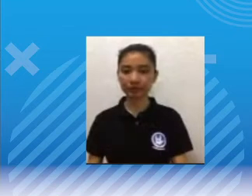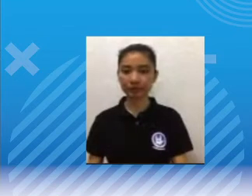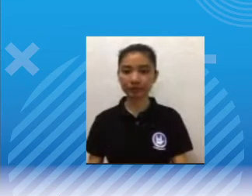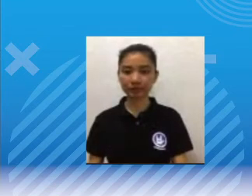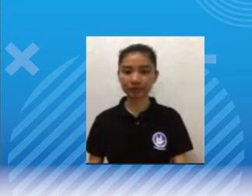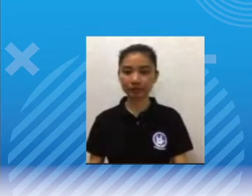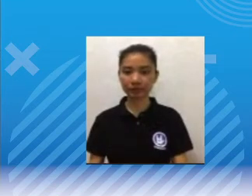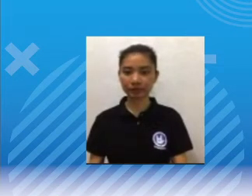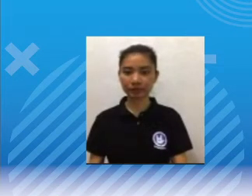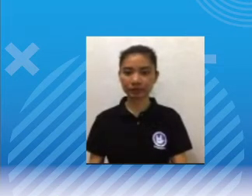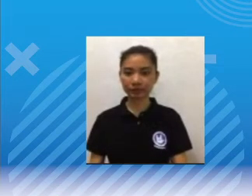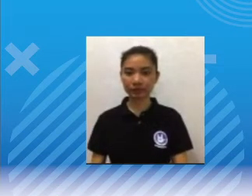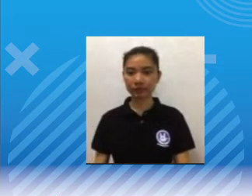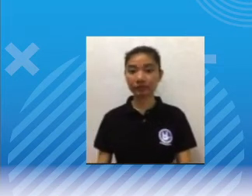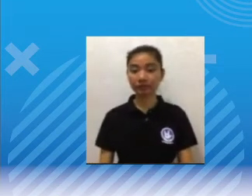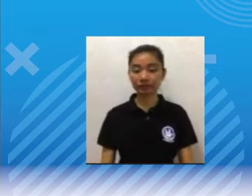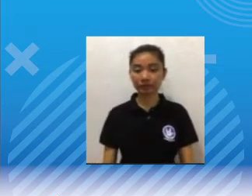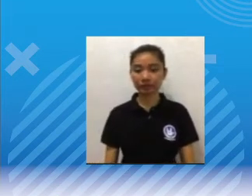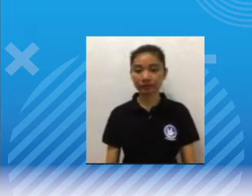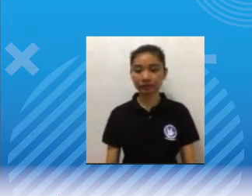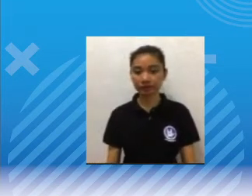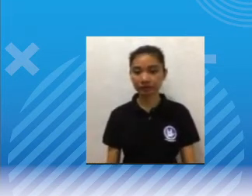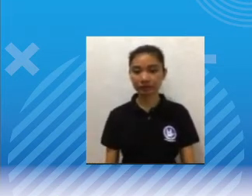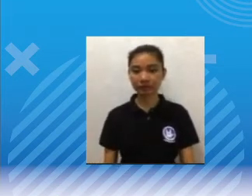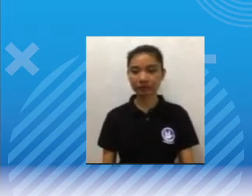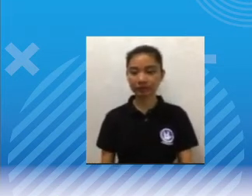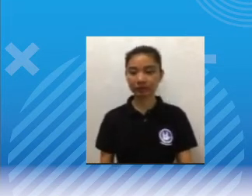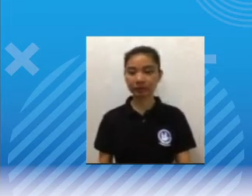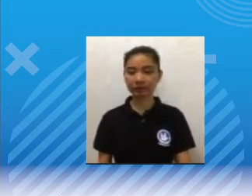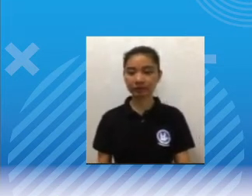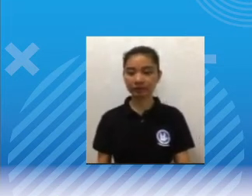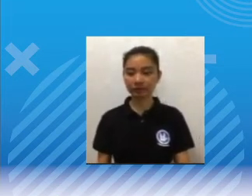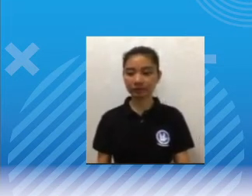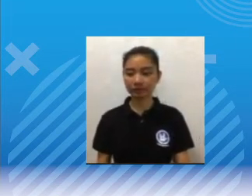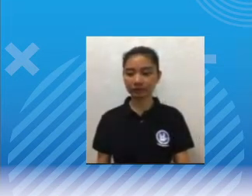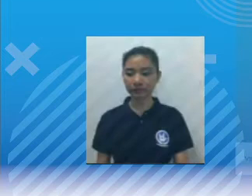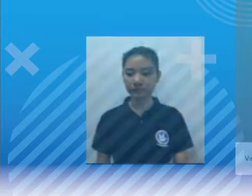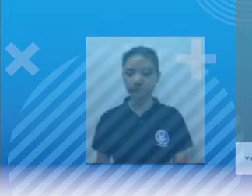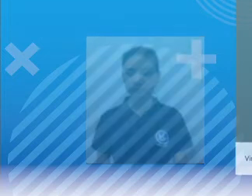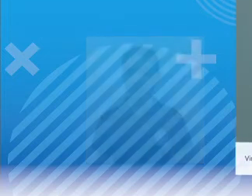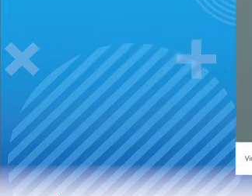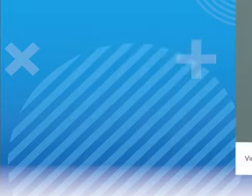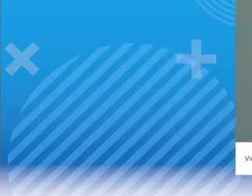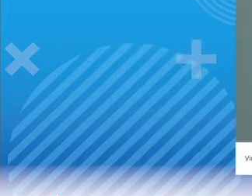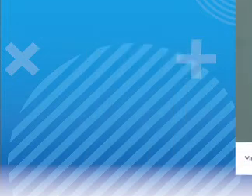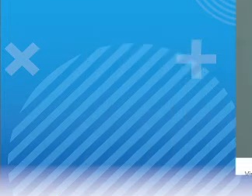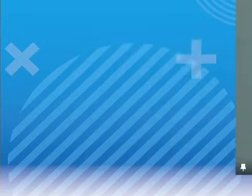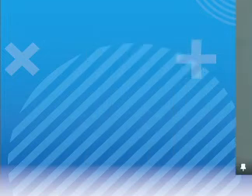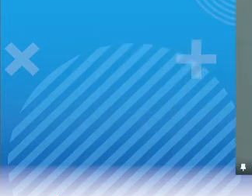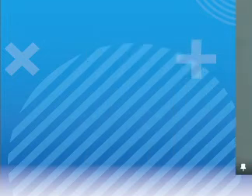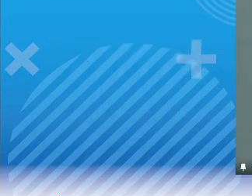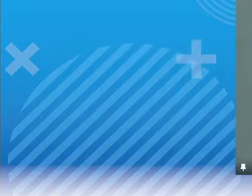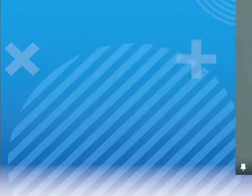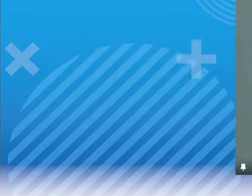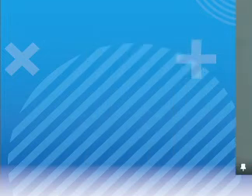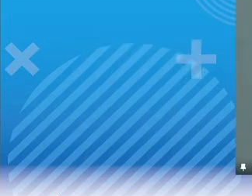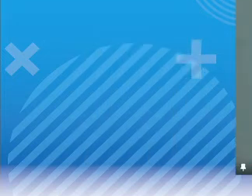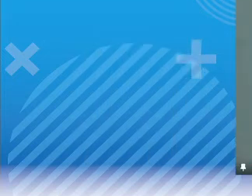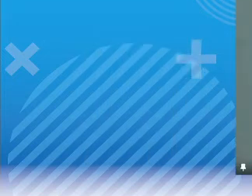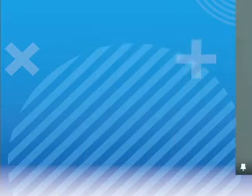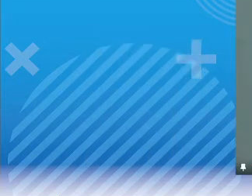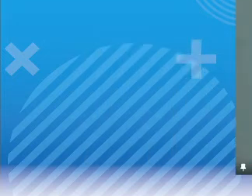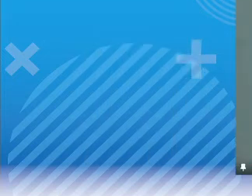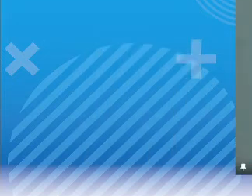Okay, maraming salamat po, Dr. Espinosa, for that very fruitful discussions on how we